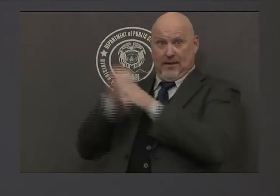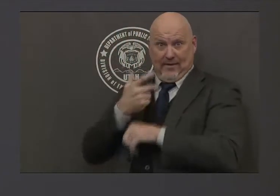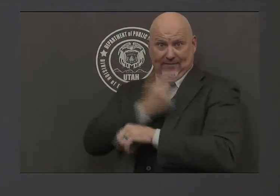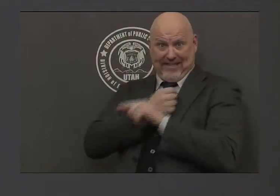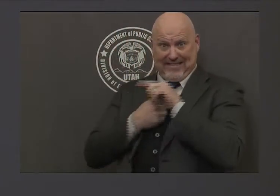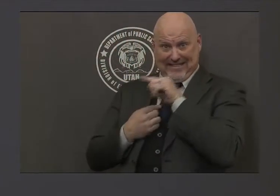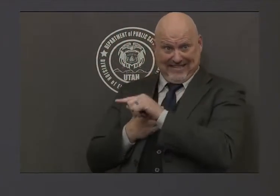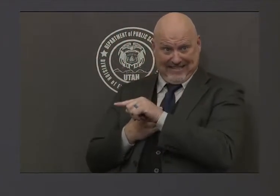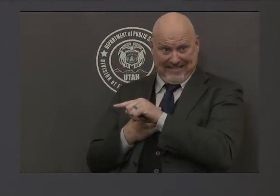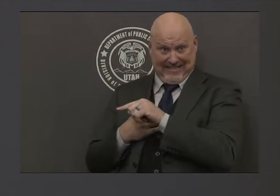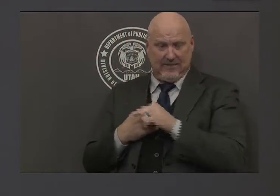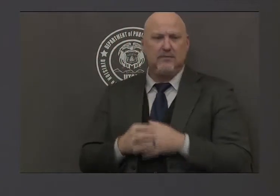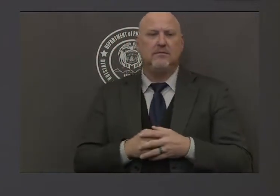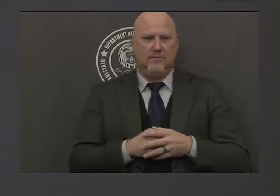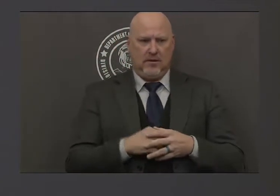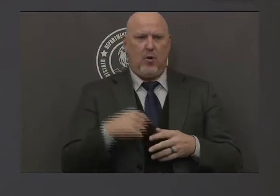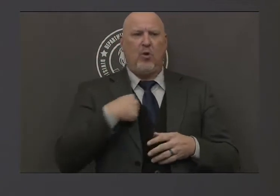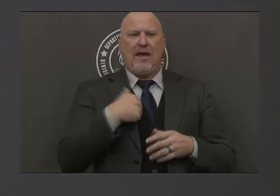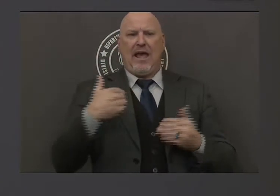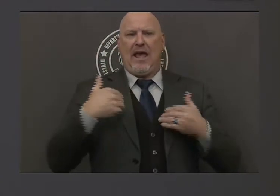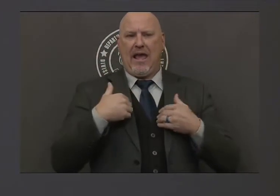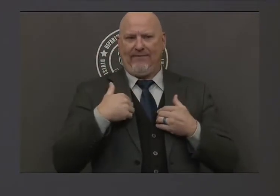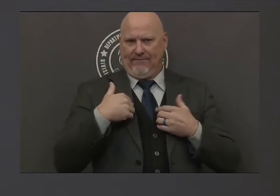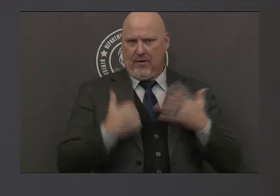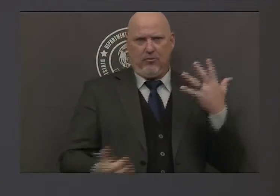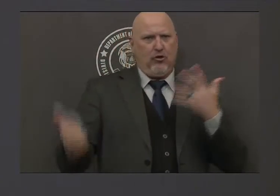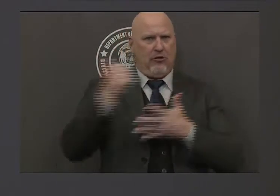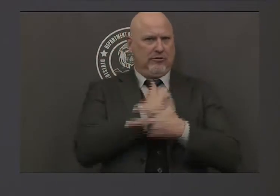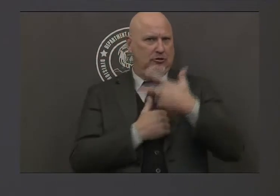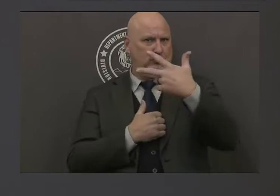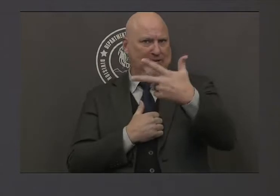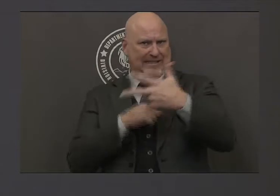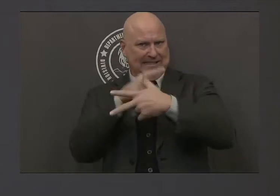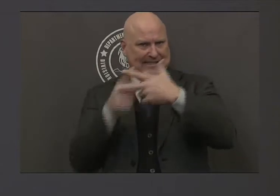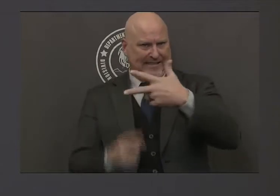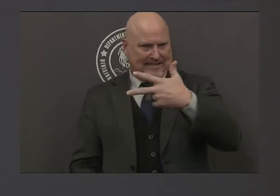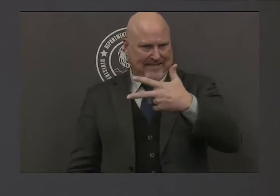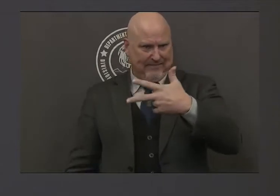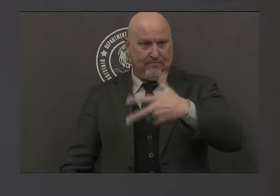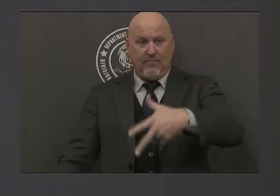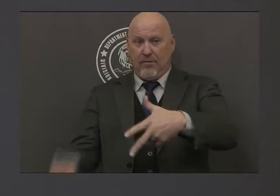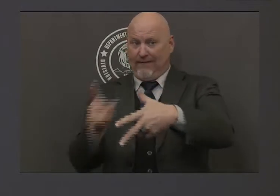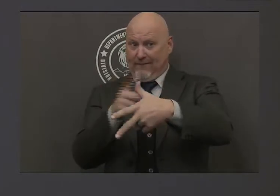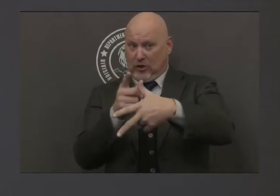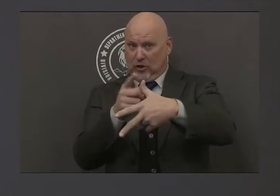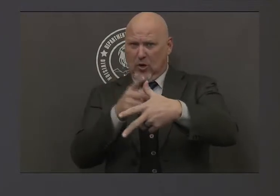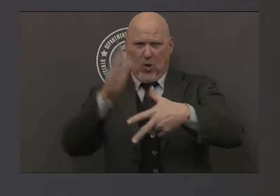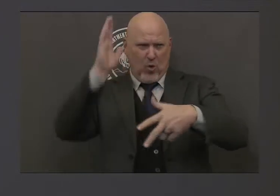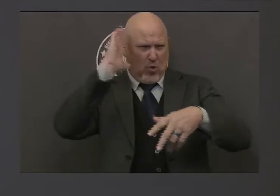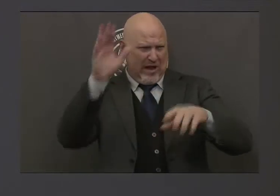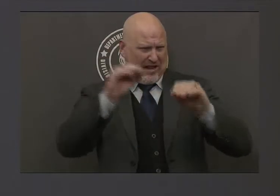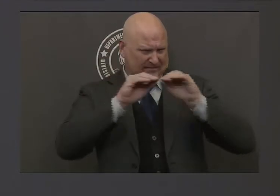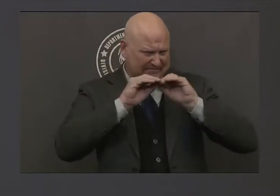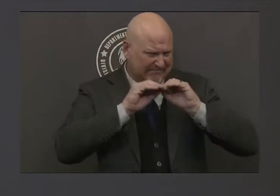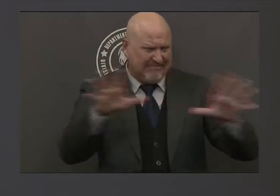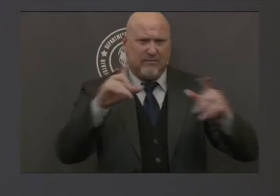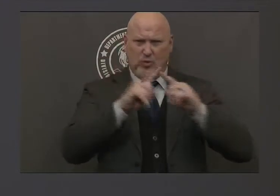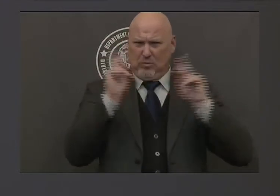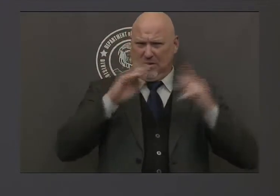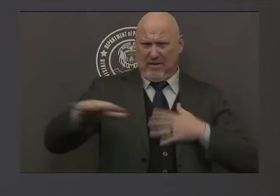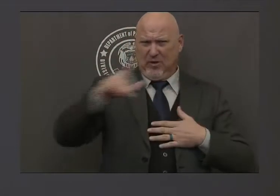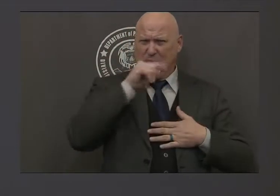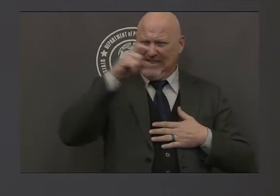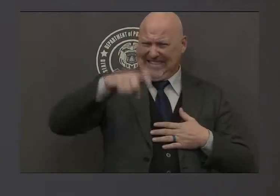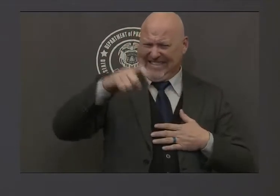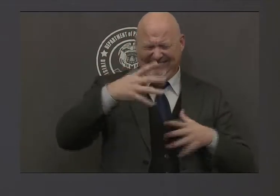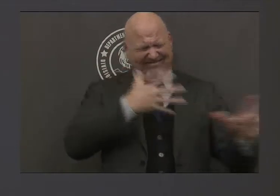three priority is to get these vaccines distributed to Utahns quickly and efficiently. This means that we don't want